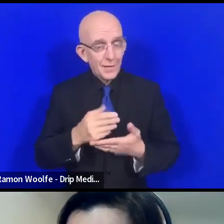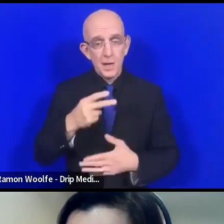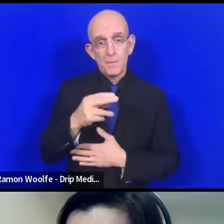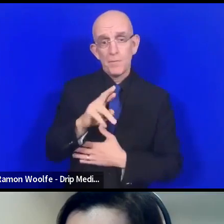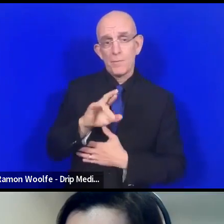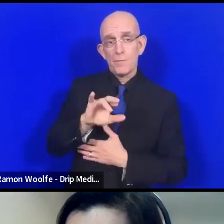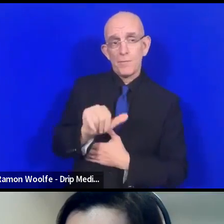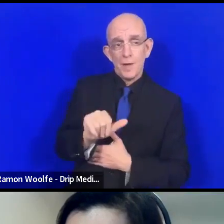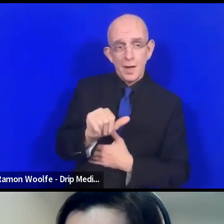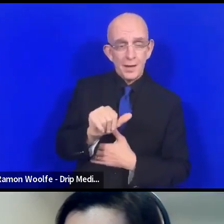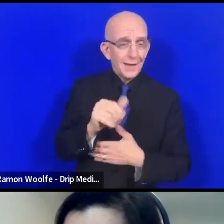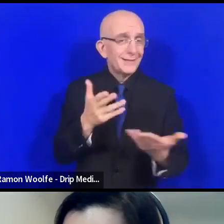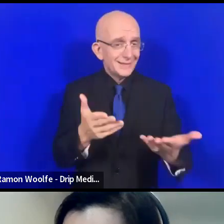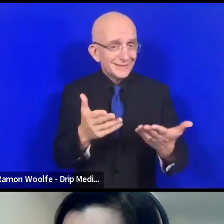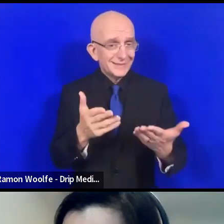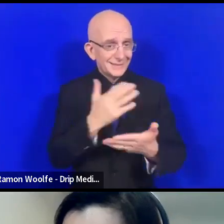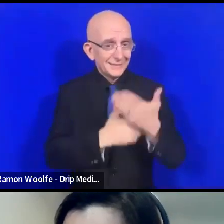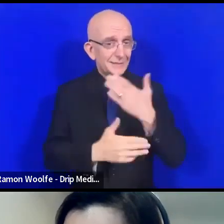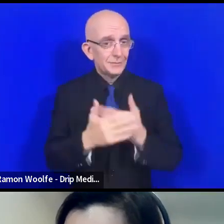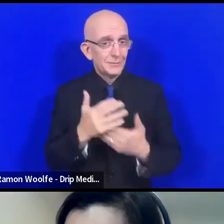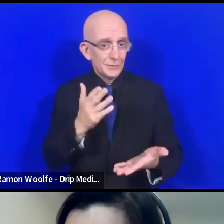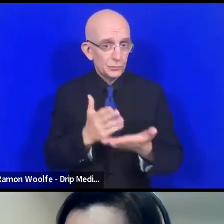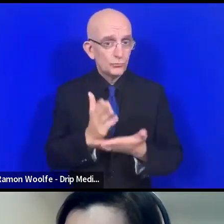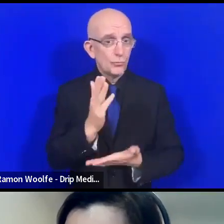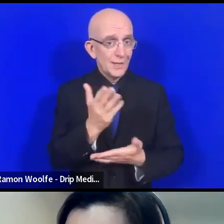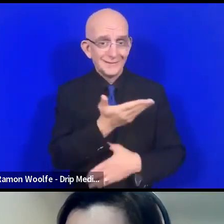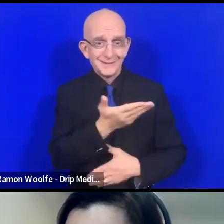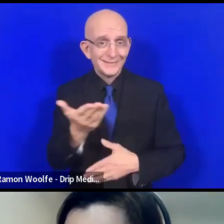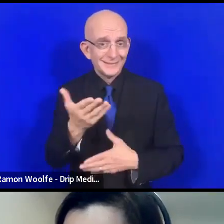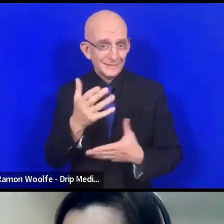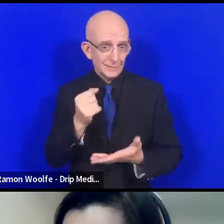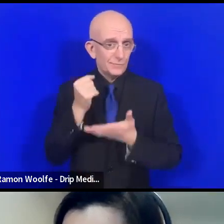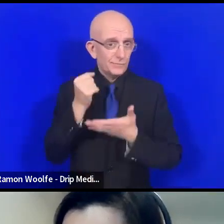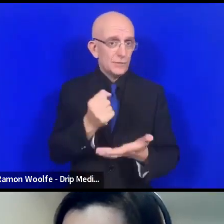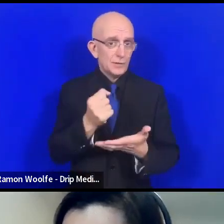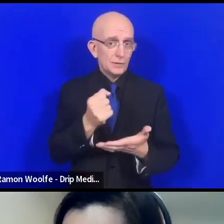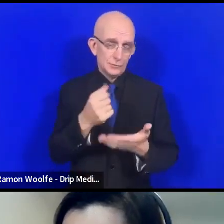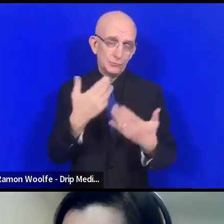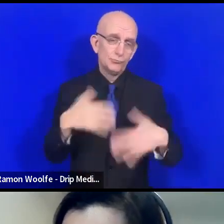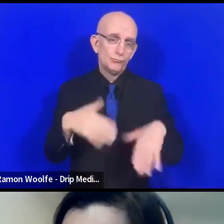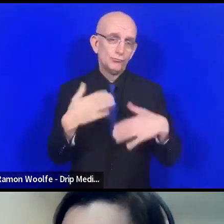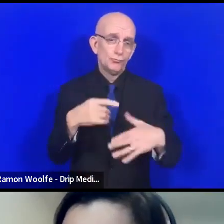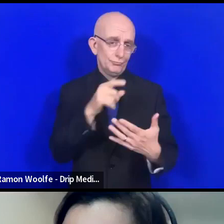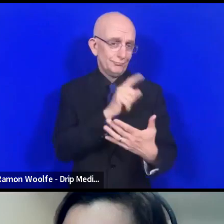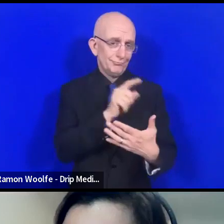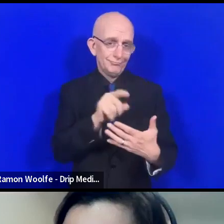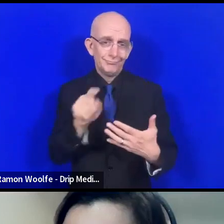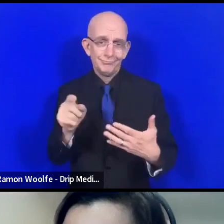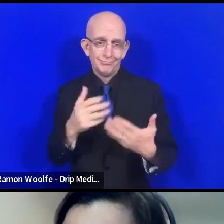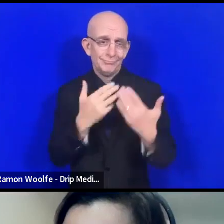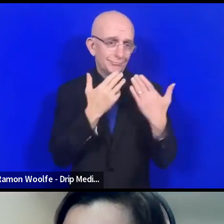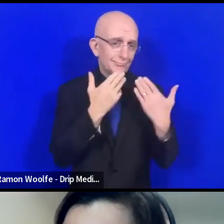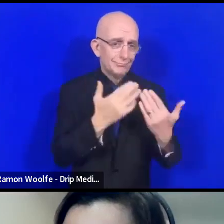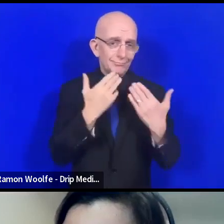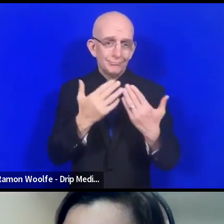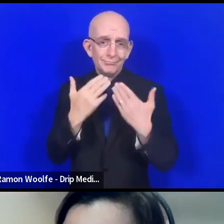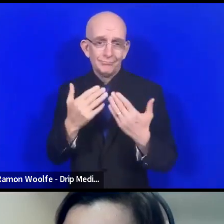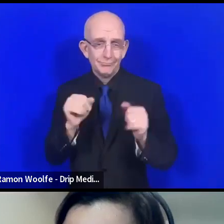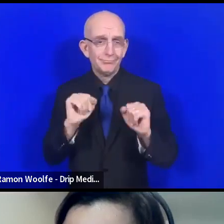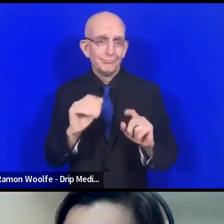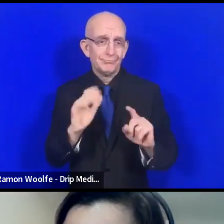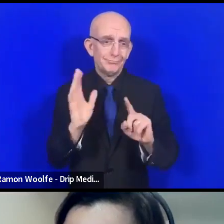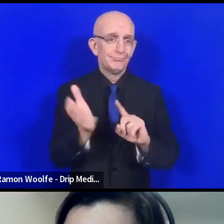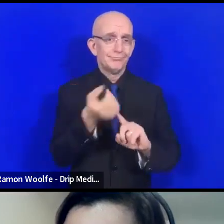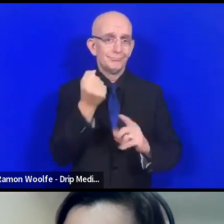space where women with disabilities could participate on an equal basis. So we've just heard from Virginia